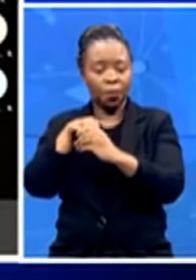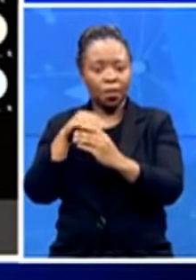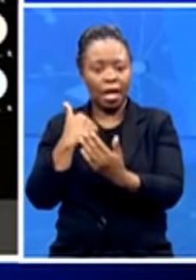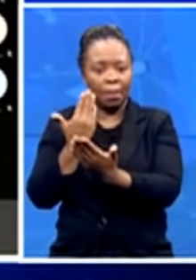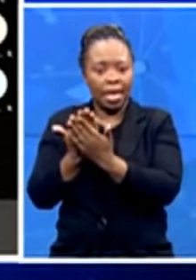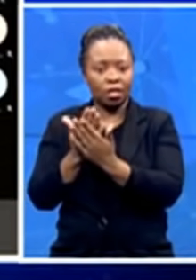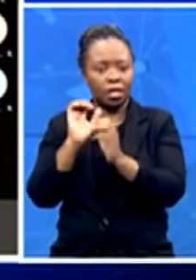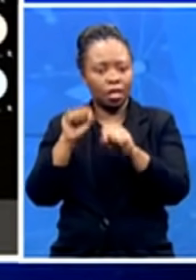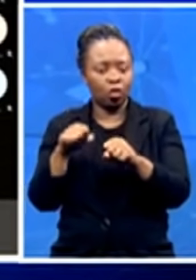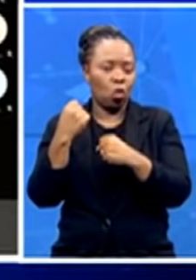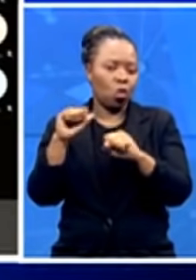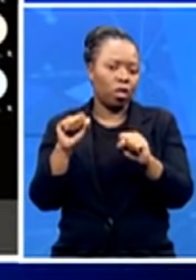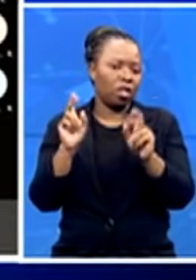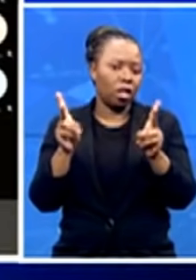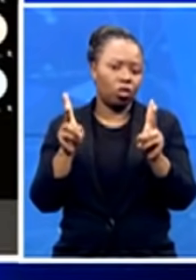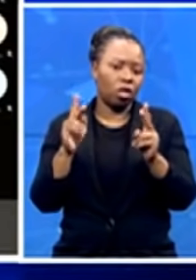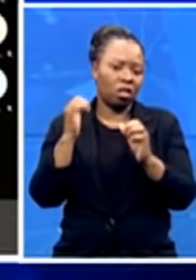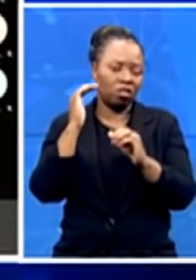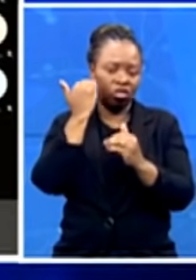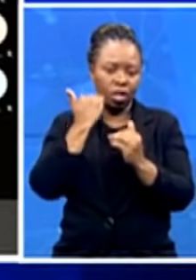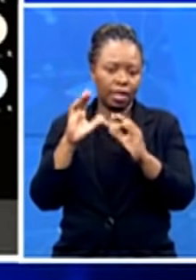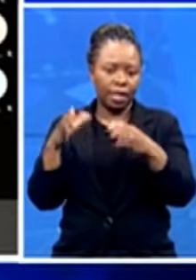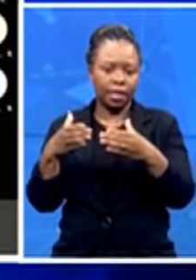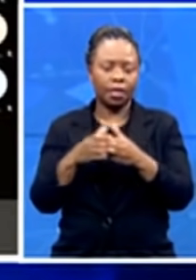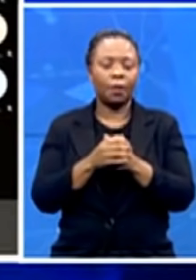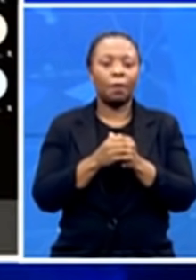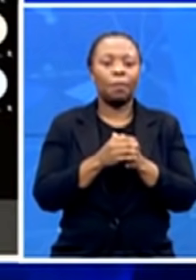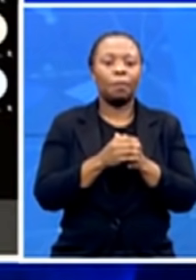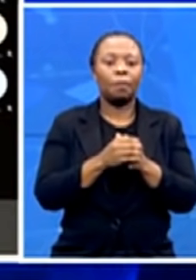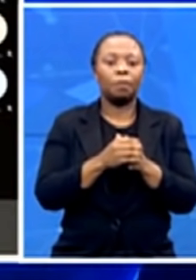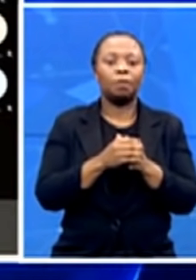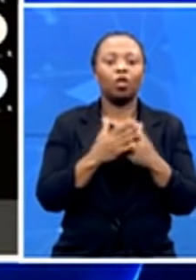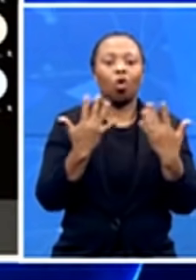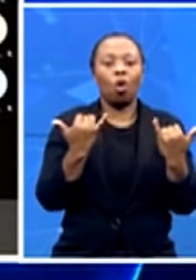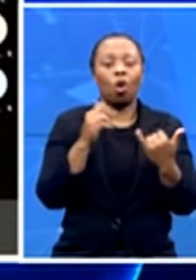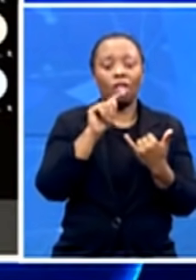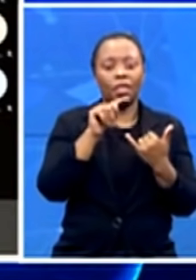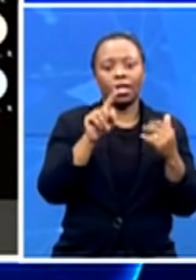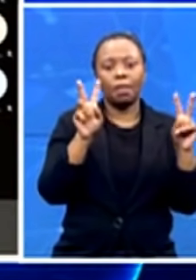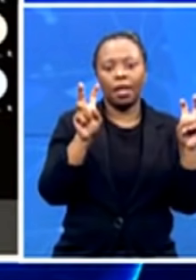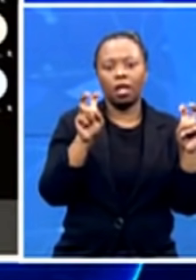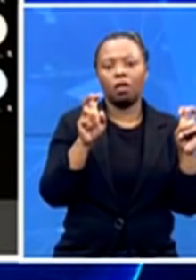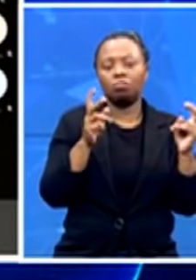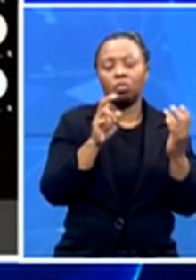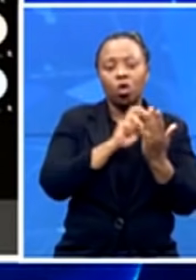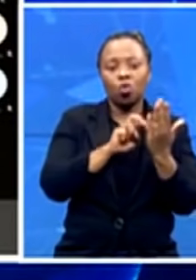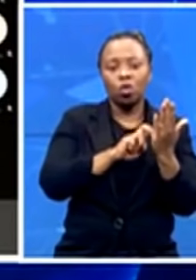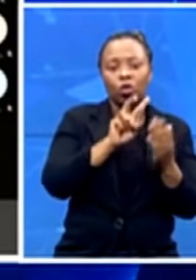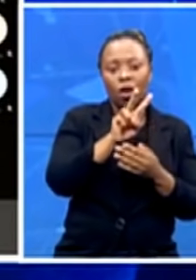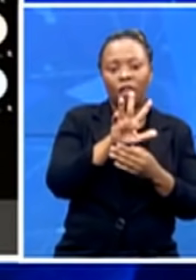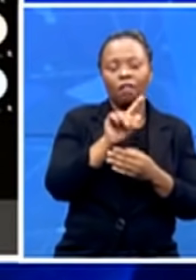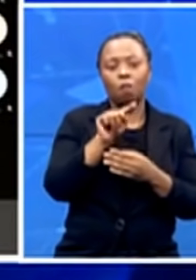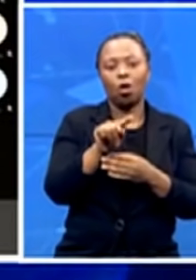So accordingly, on this aspect, it cannot be said that Rule 25.70 is